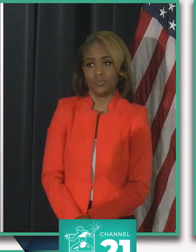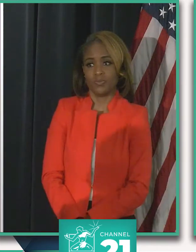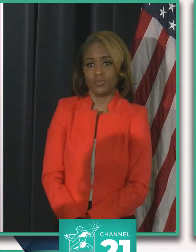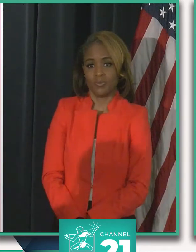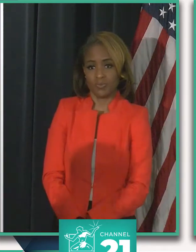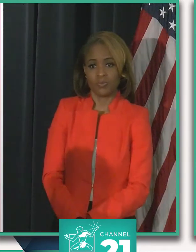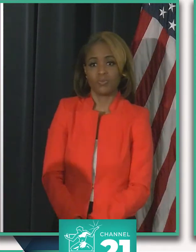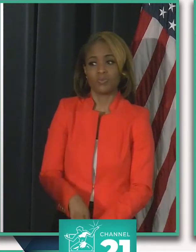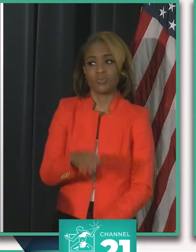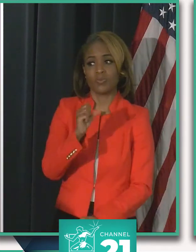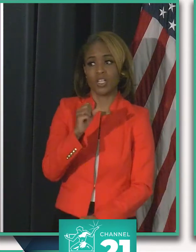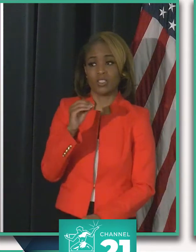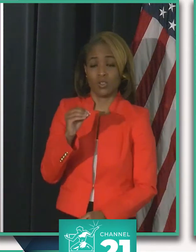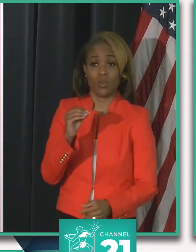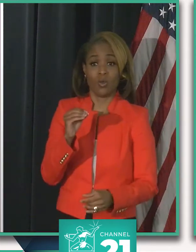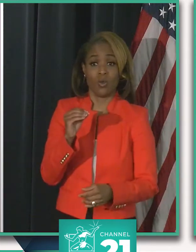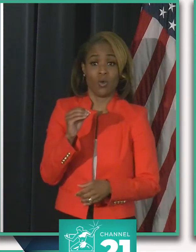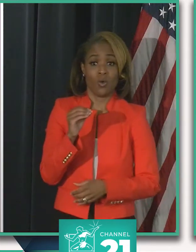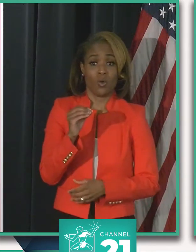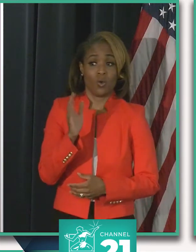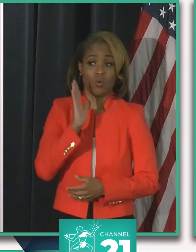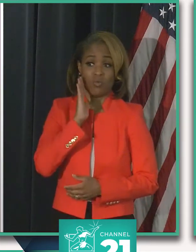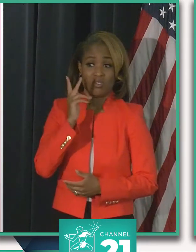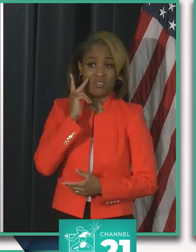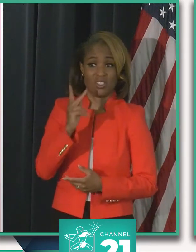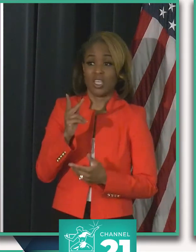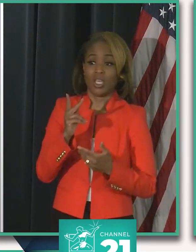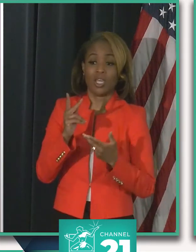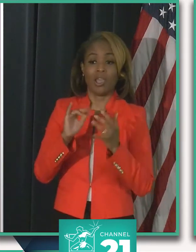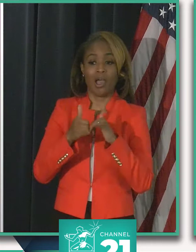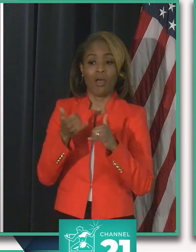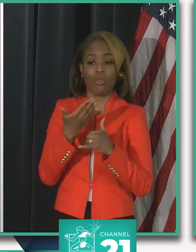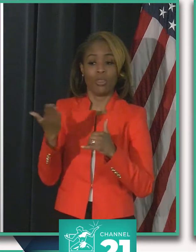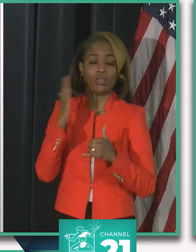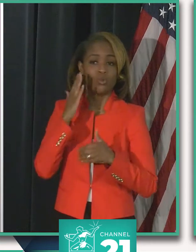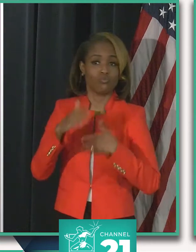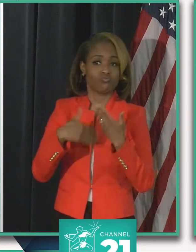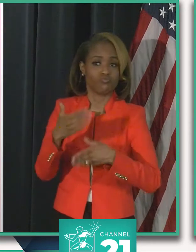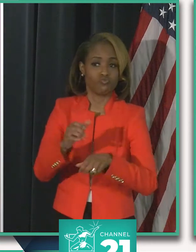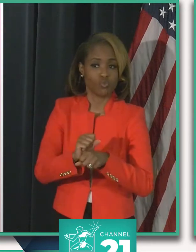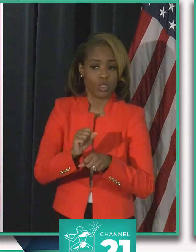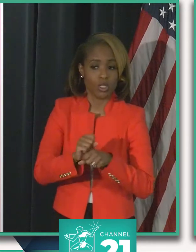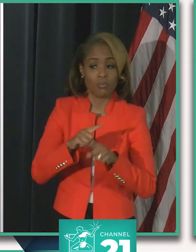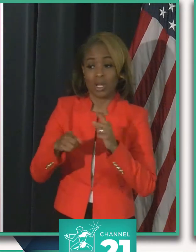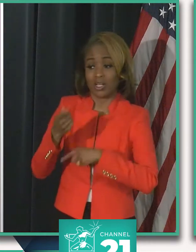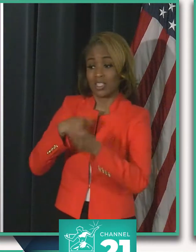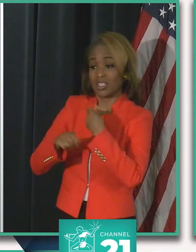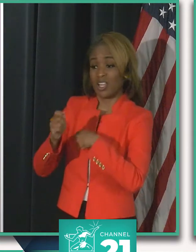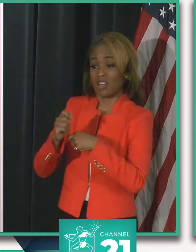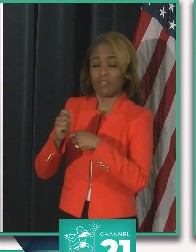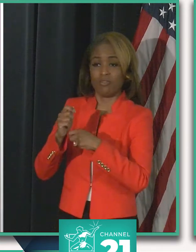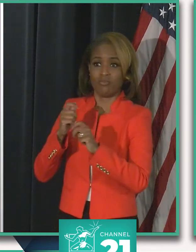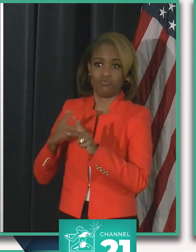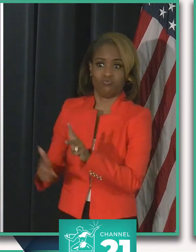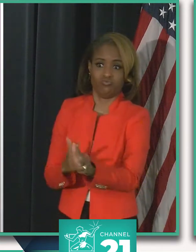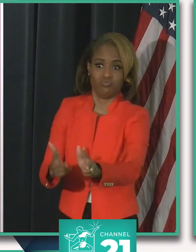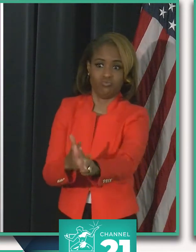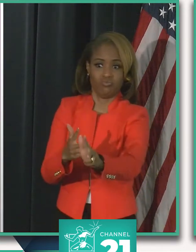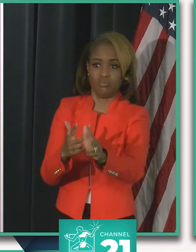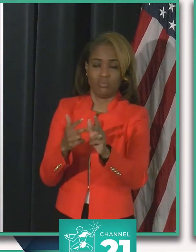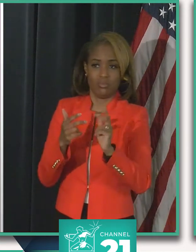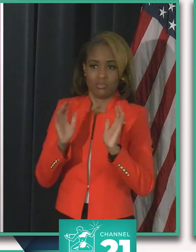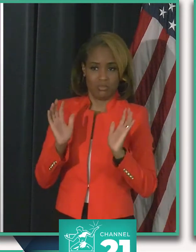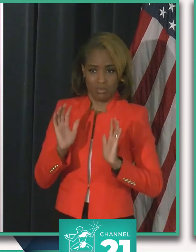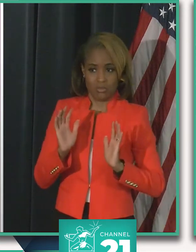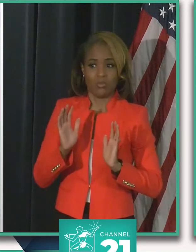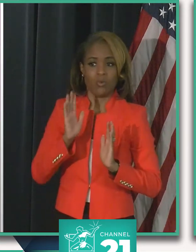And so we're going to see how this is going to work, but instead of engaging in high-speed chases, we're